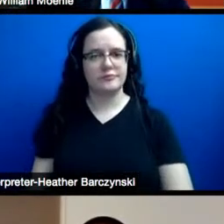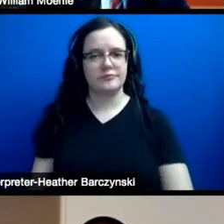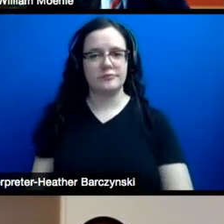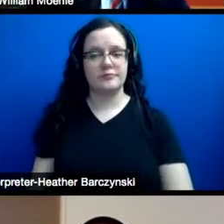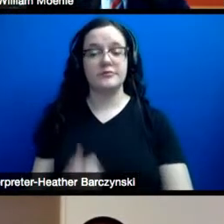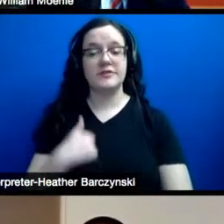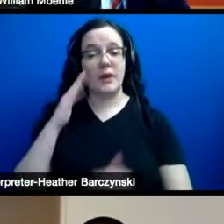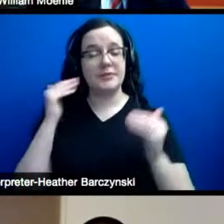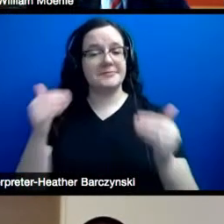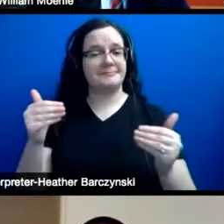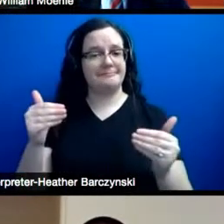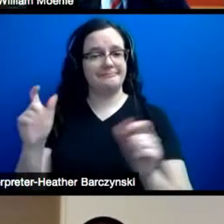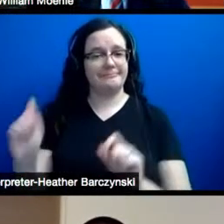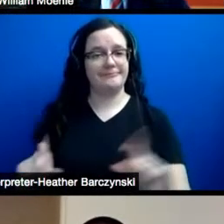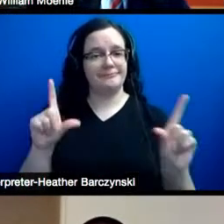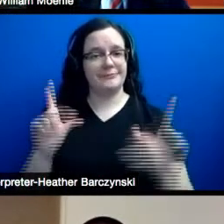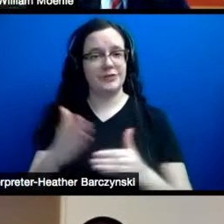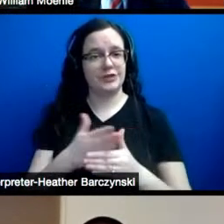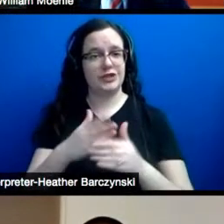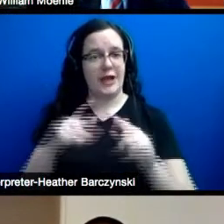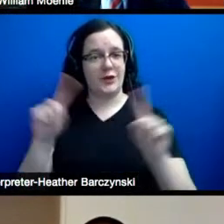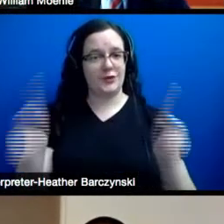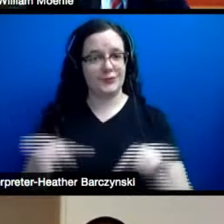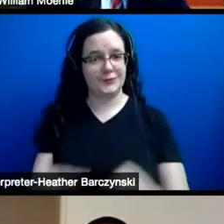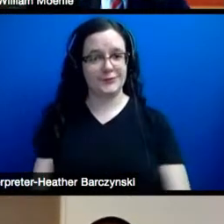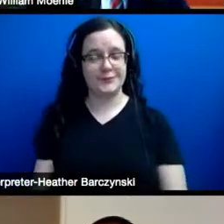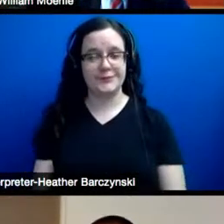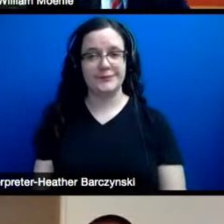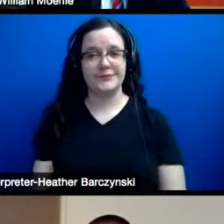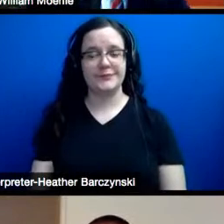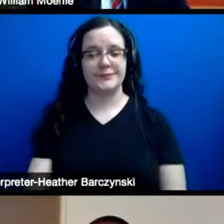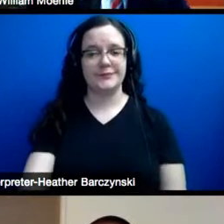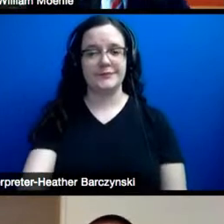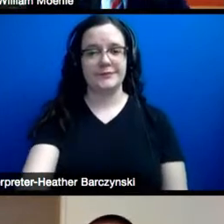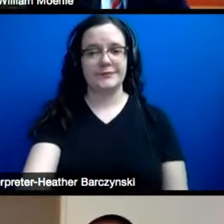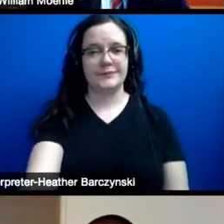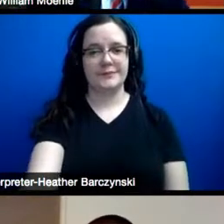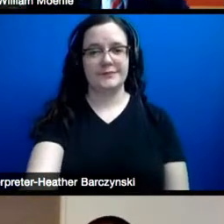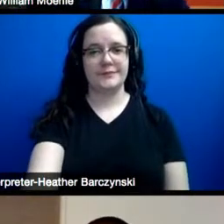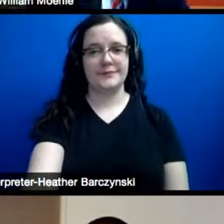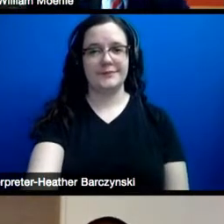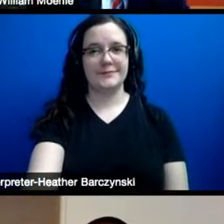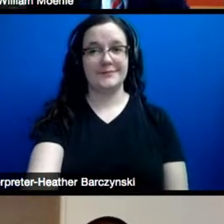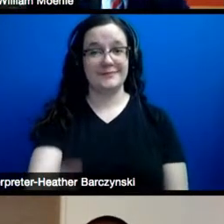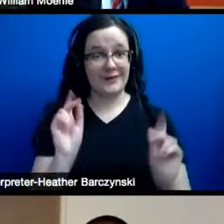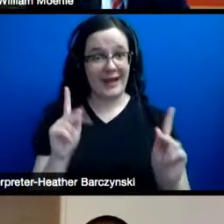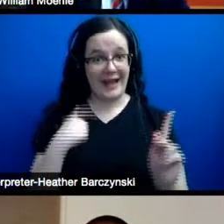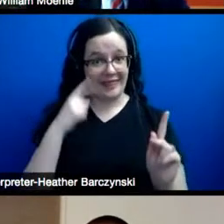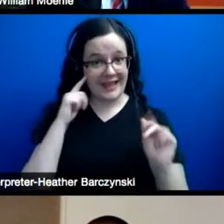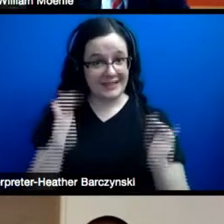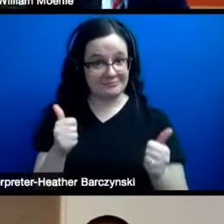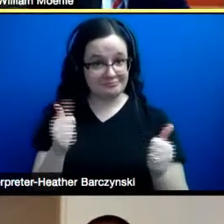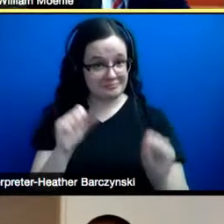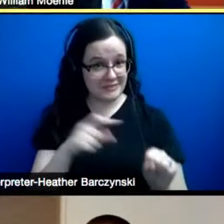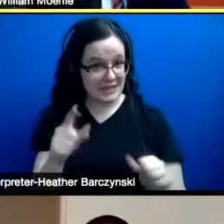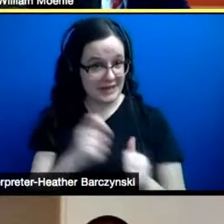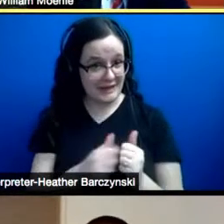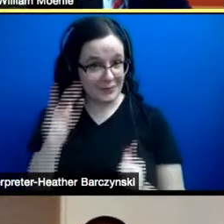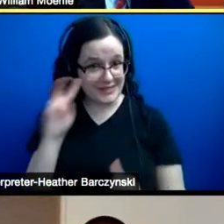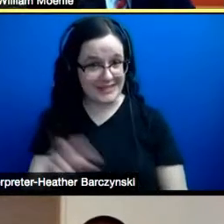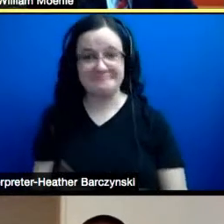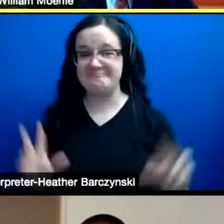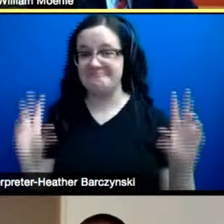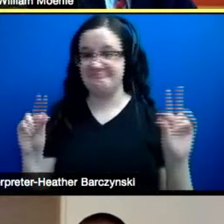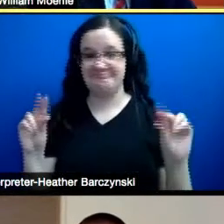my screen here. Okay, I think we're good. Can everybody see it? No.